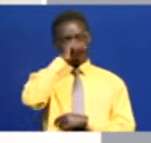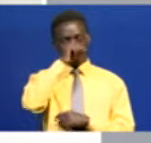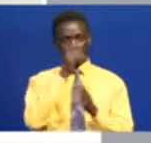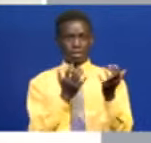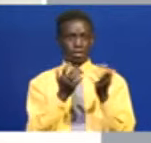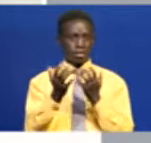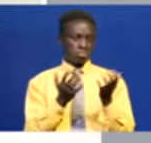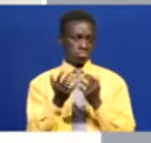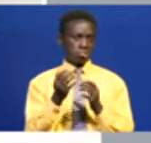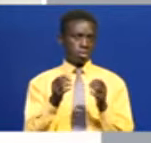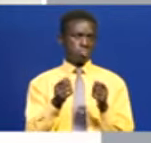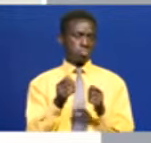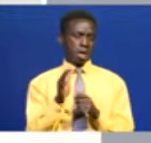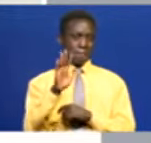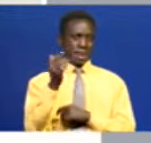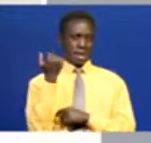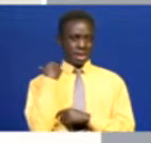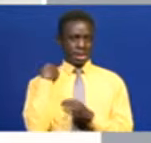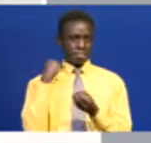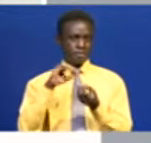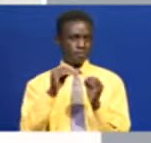between